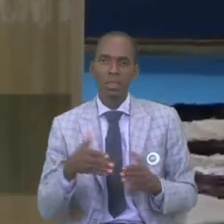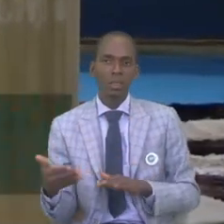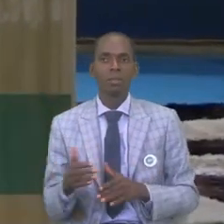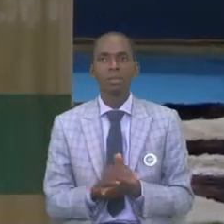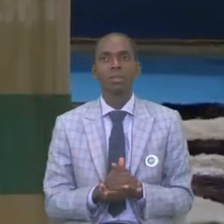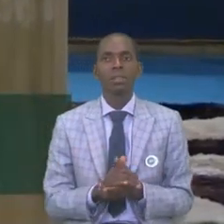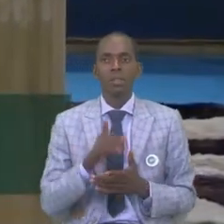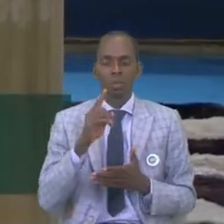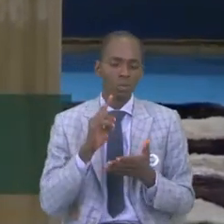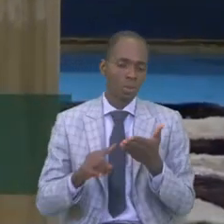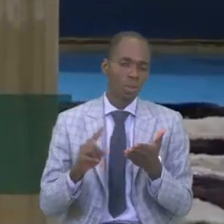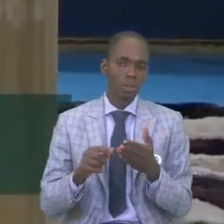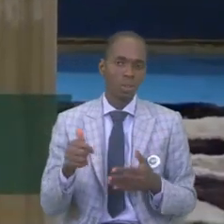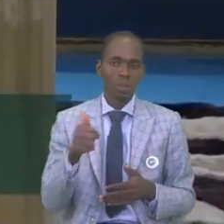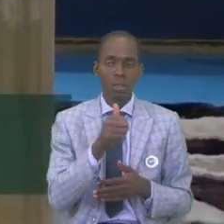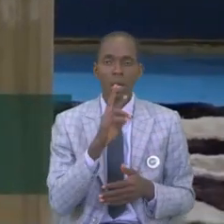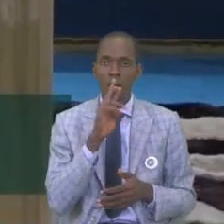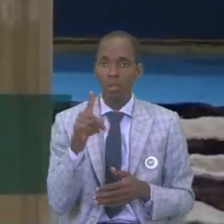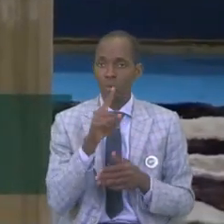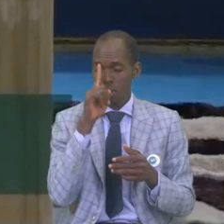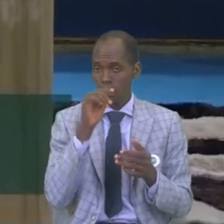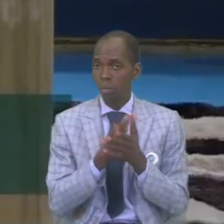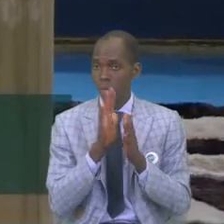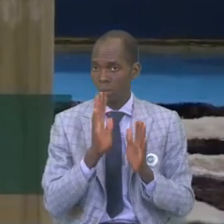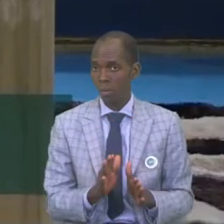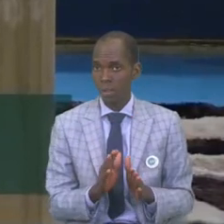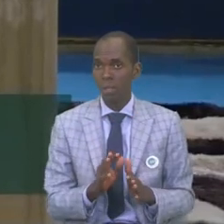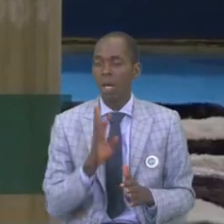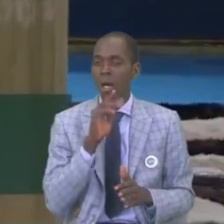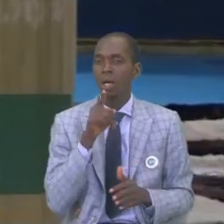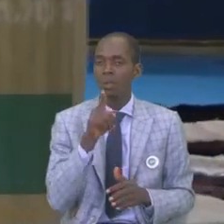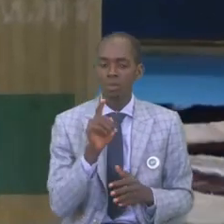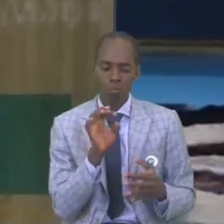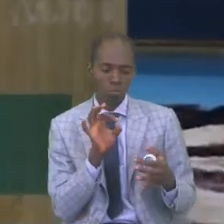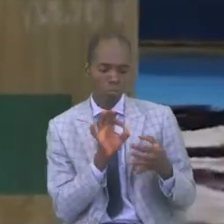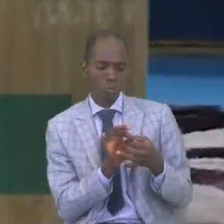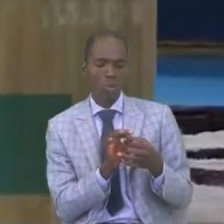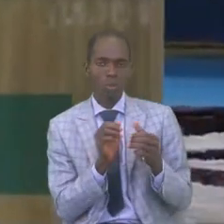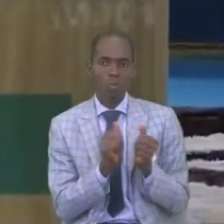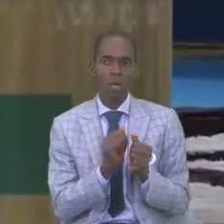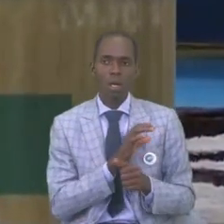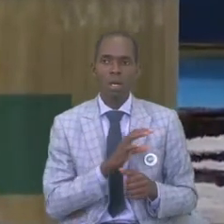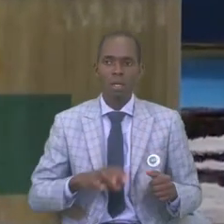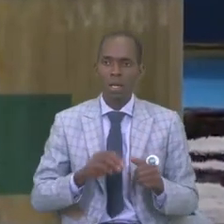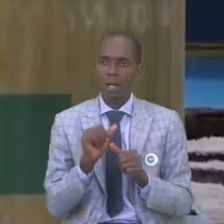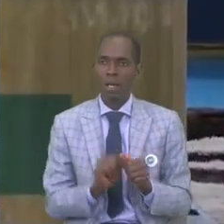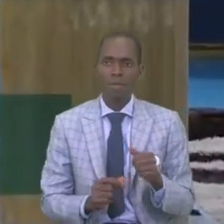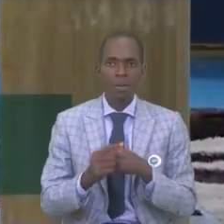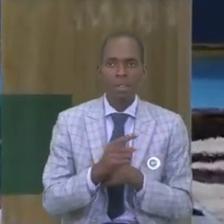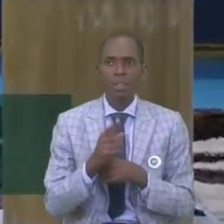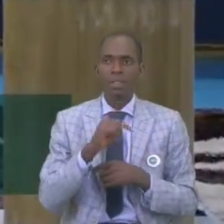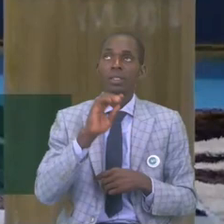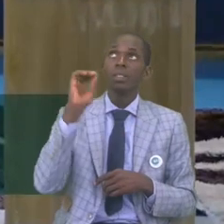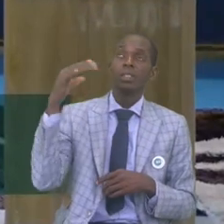on yourself. You're a believer. Are you connected with Christ? Every day, the grace you receive,